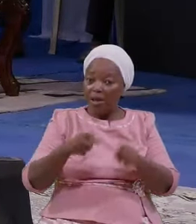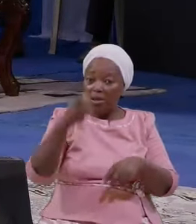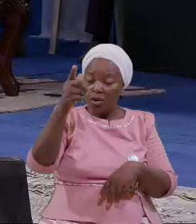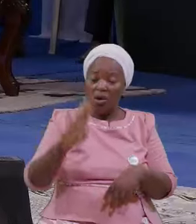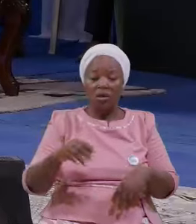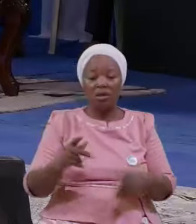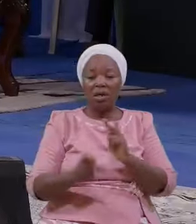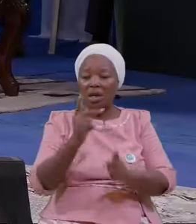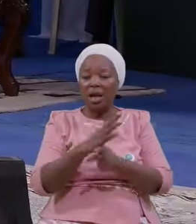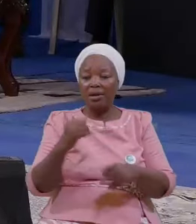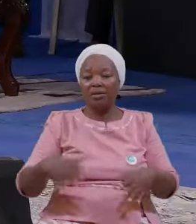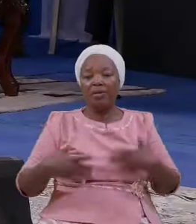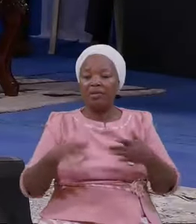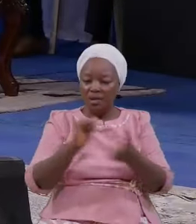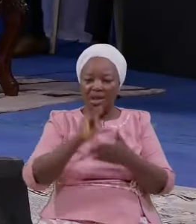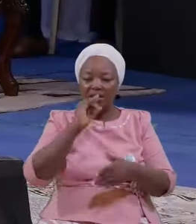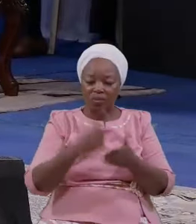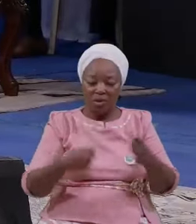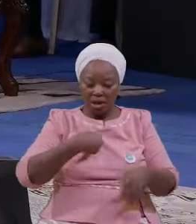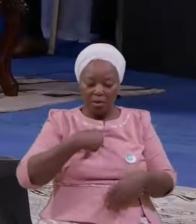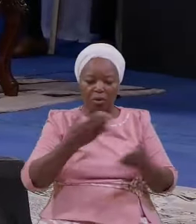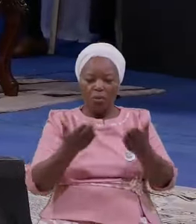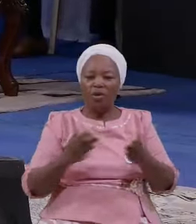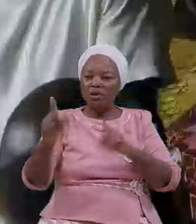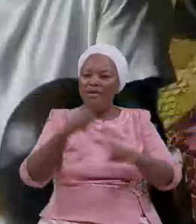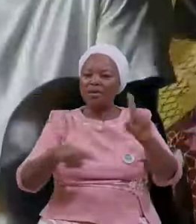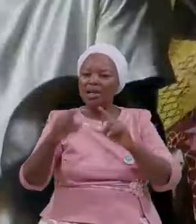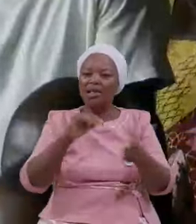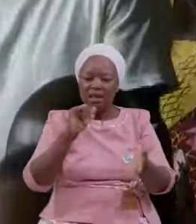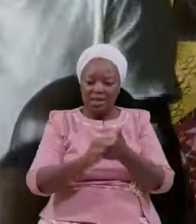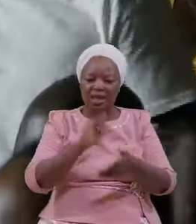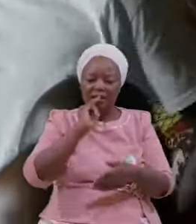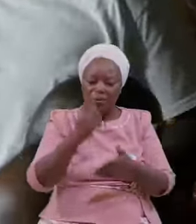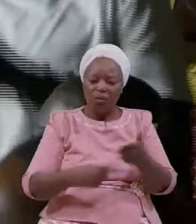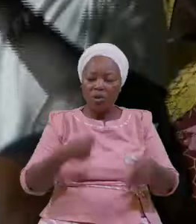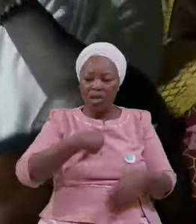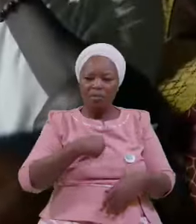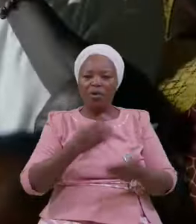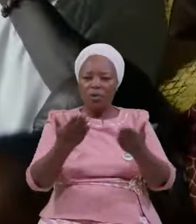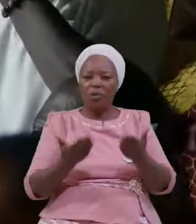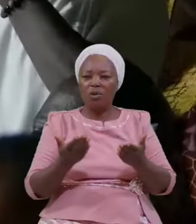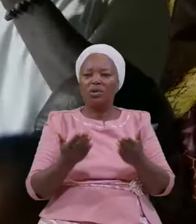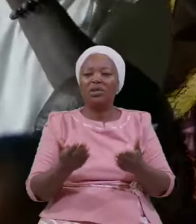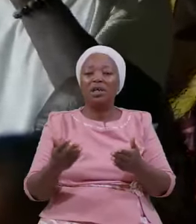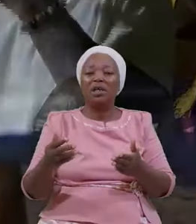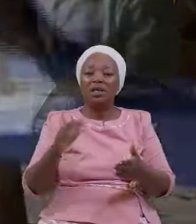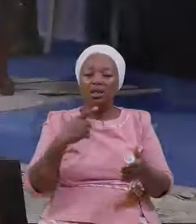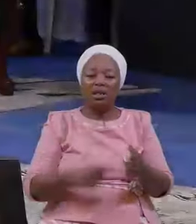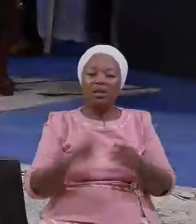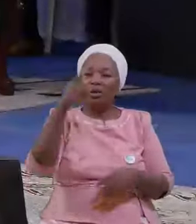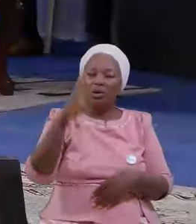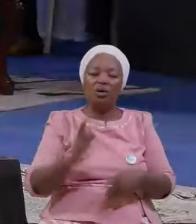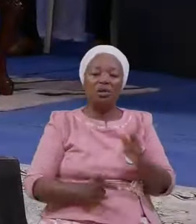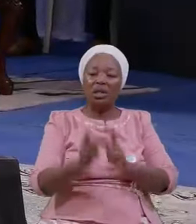I want that. I said that's what I want. The God kind of life, eternal